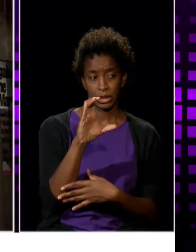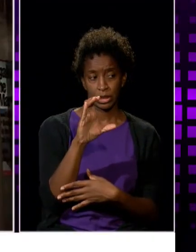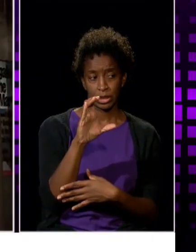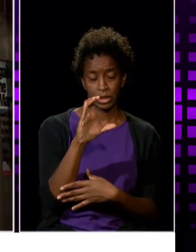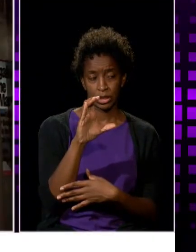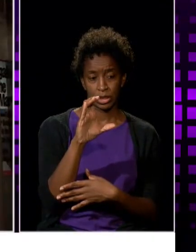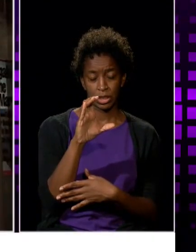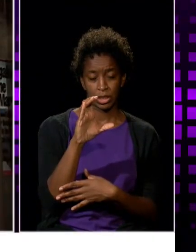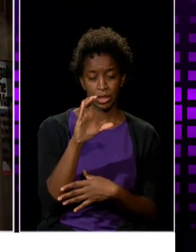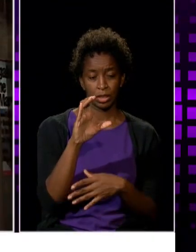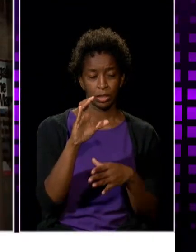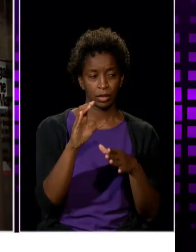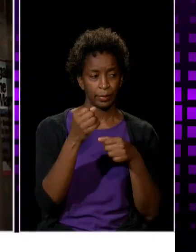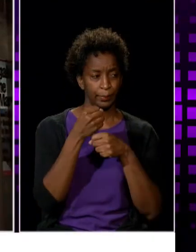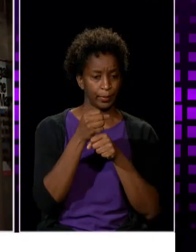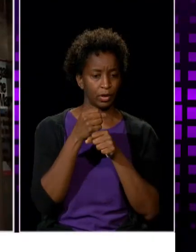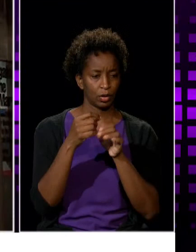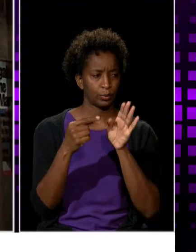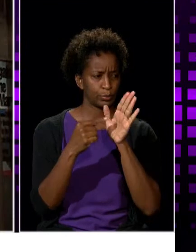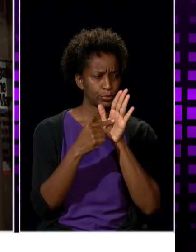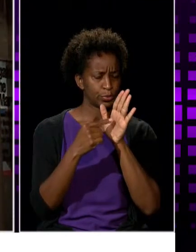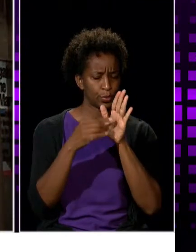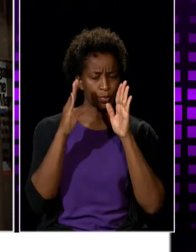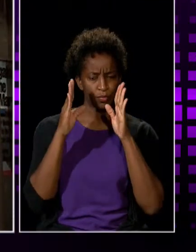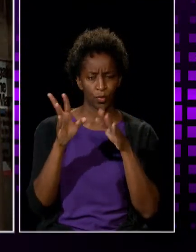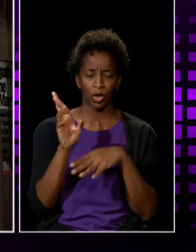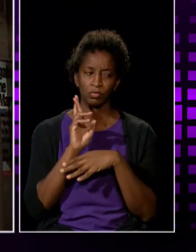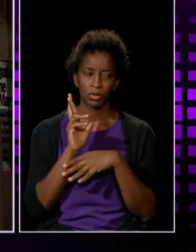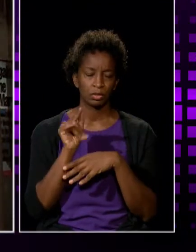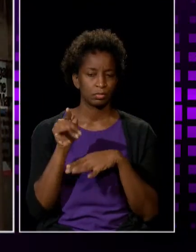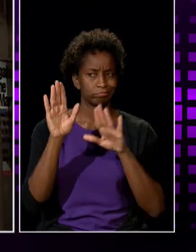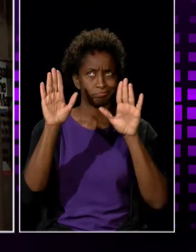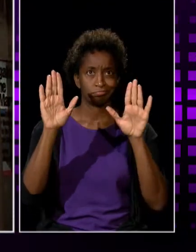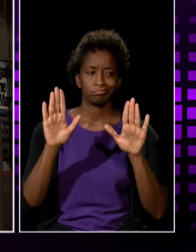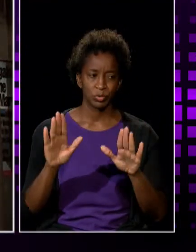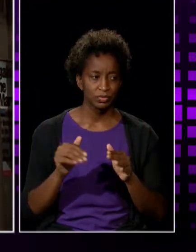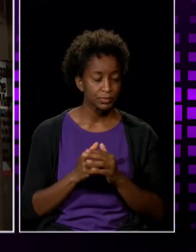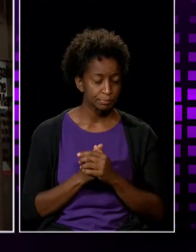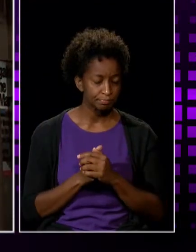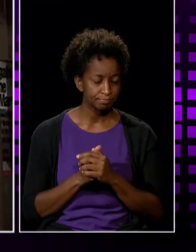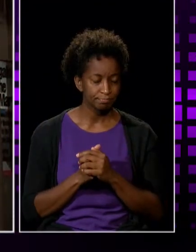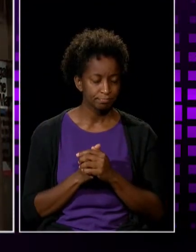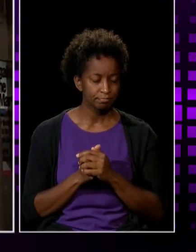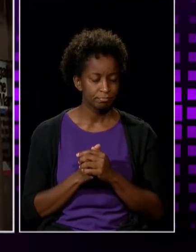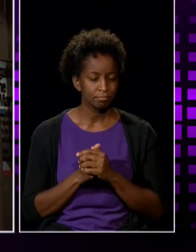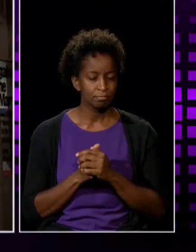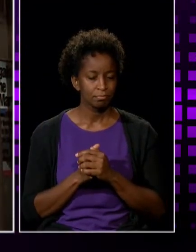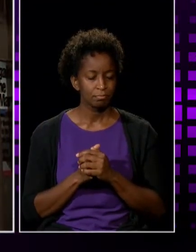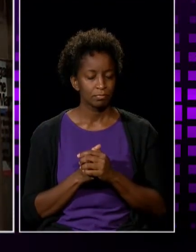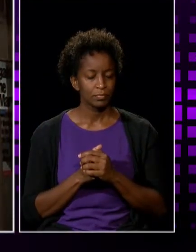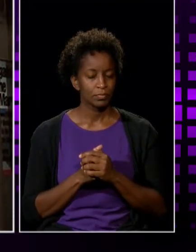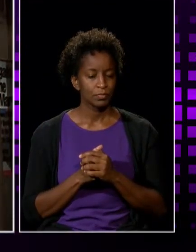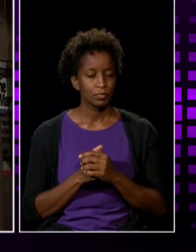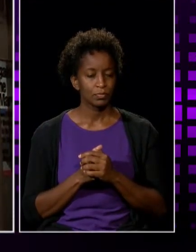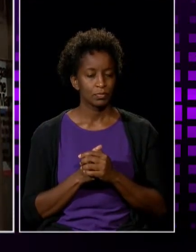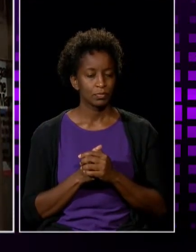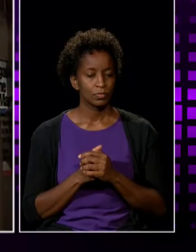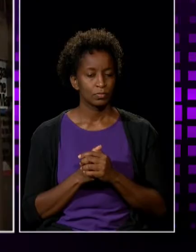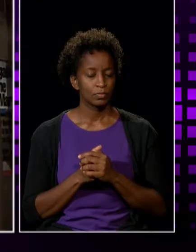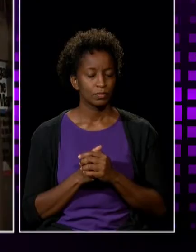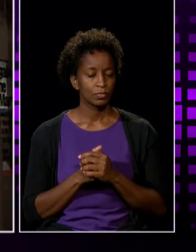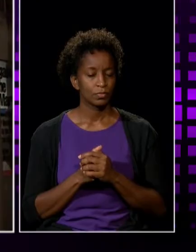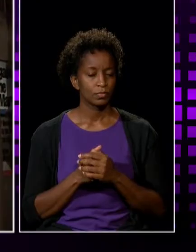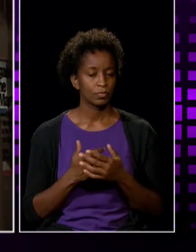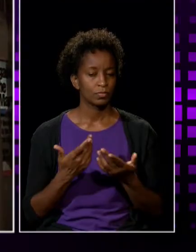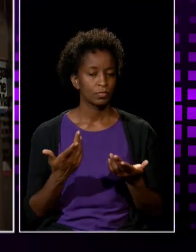was aired recently, and it was a fantastic documentary, and it really spoke to not only her